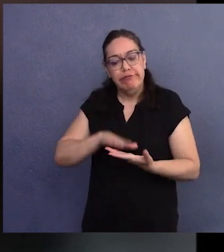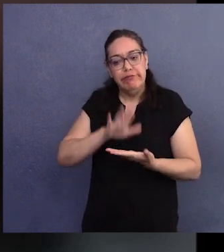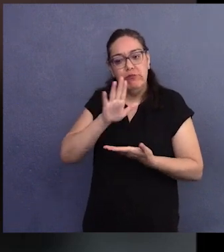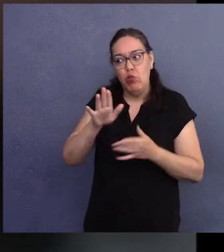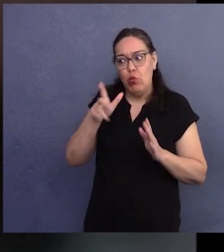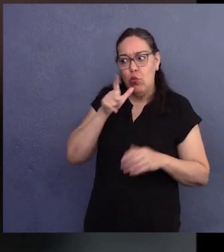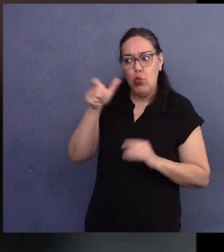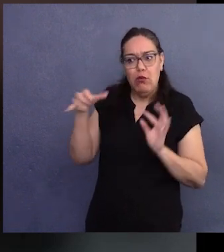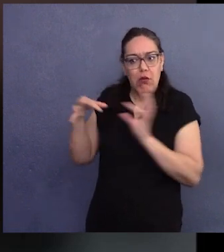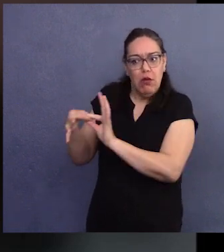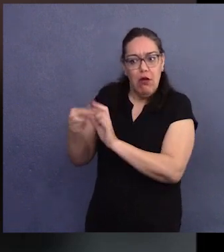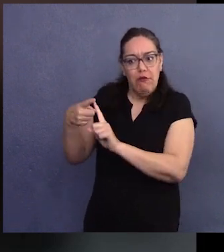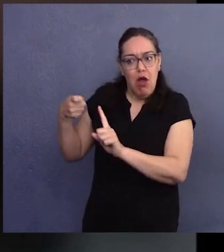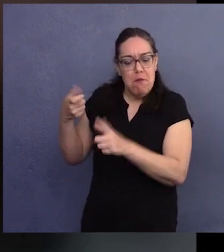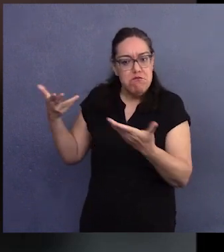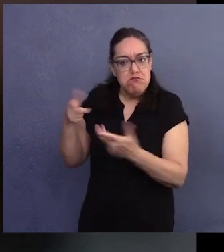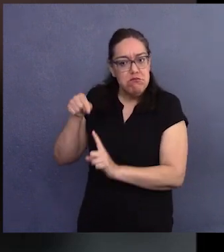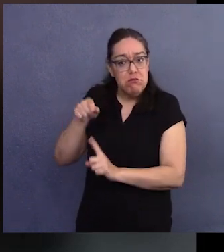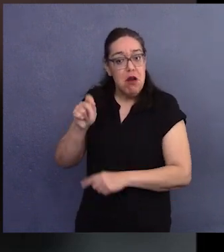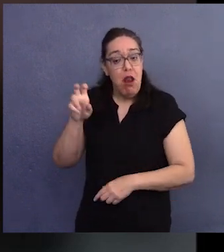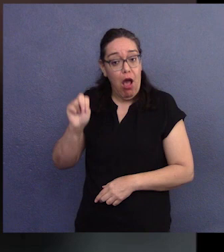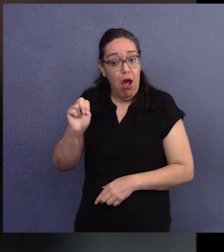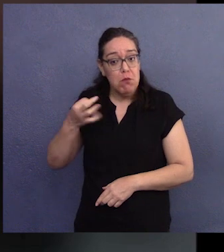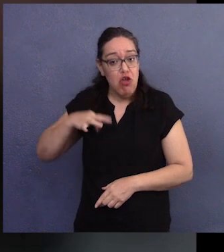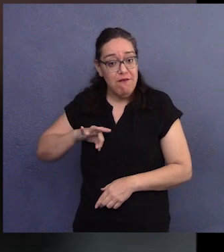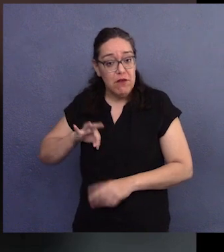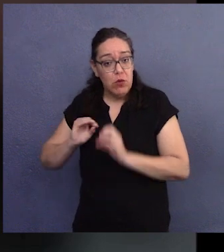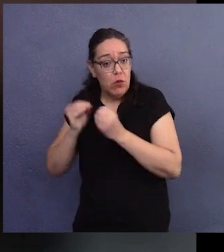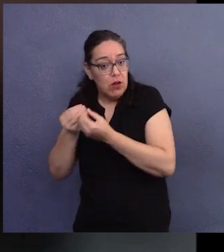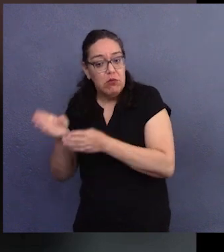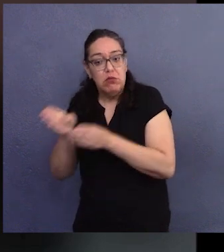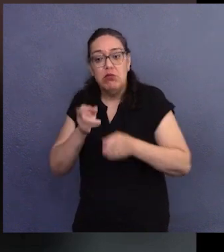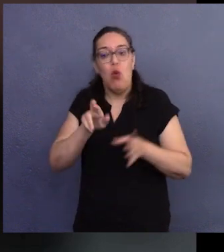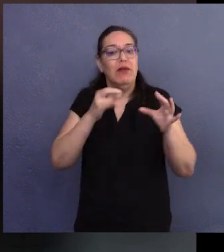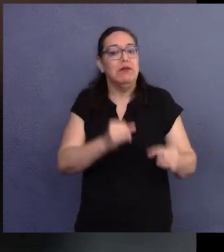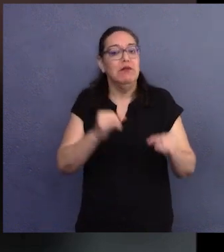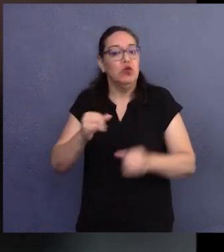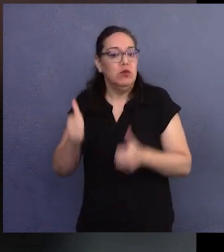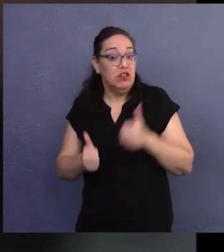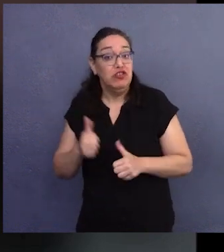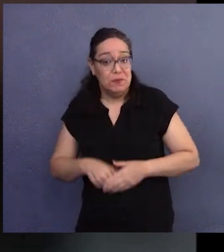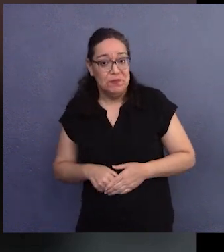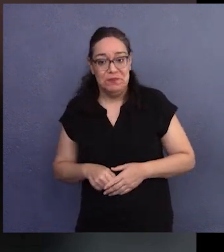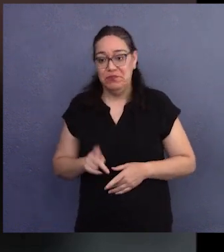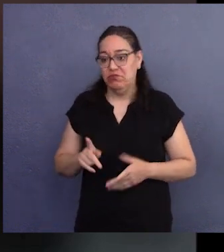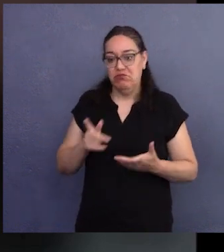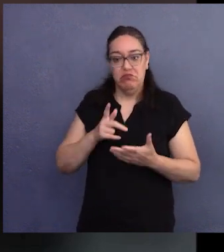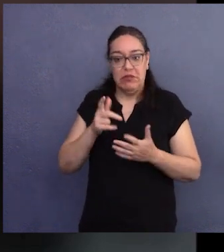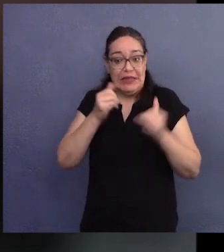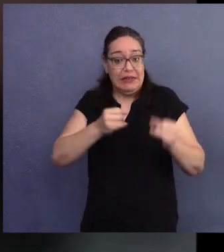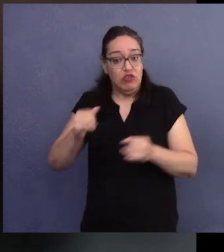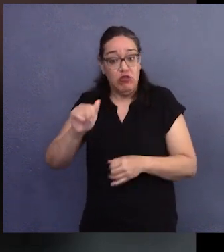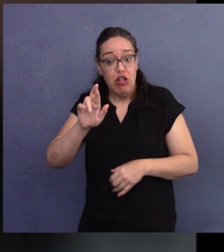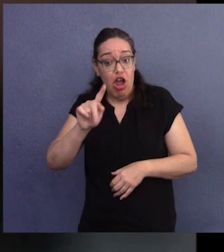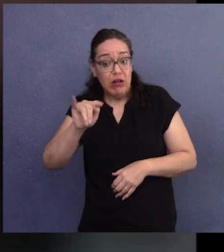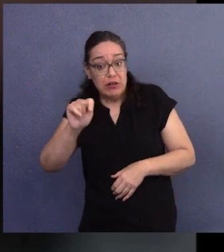if you are with a nonprofit, or if you are an individual artist or both.